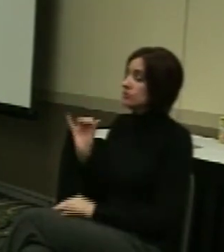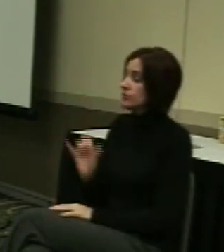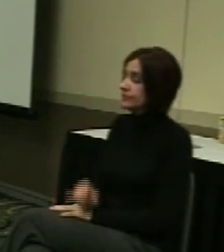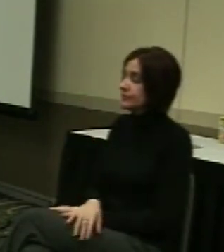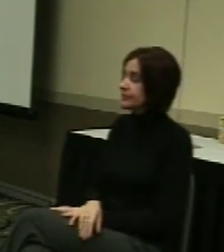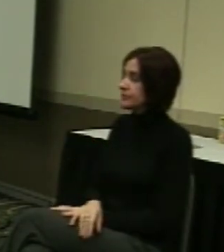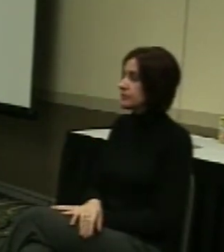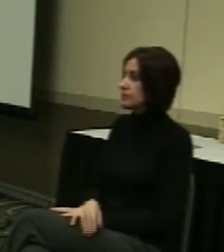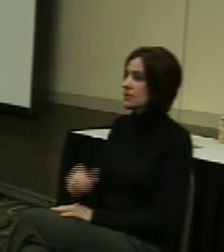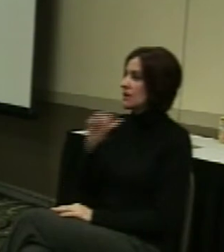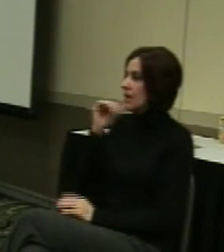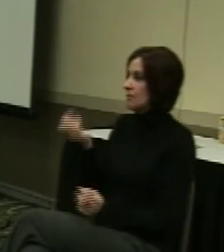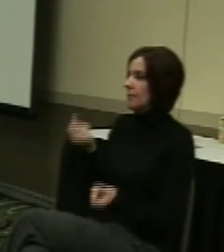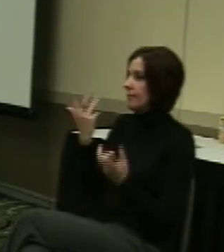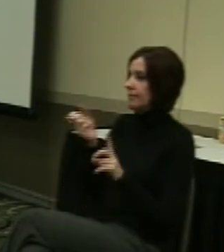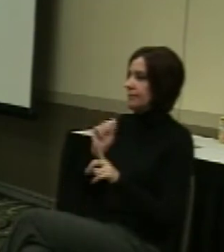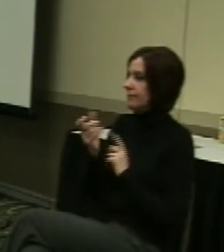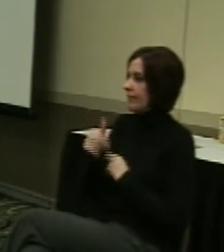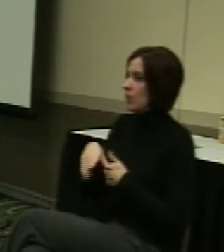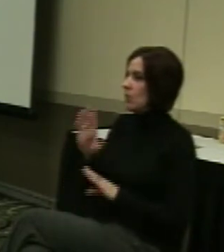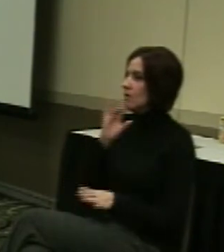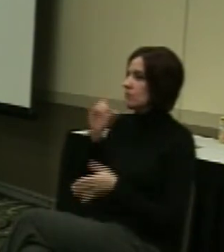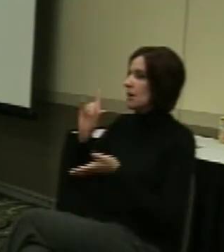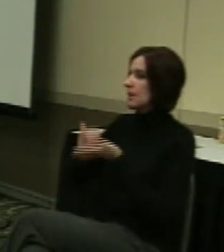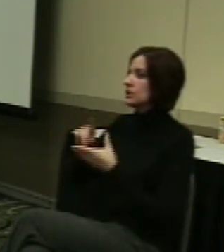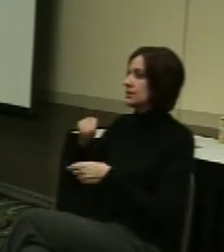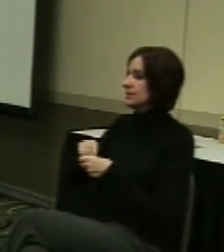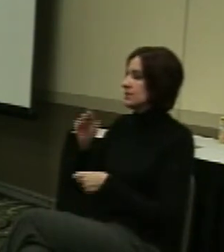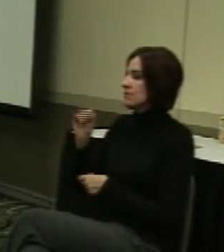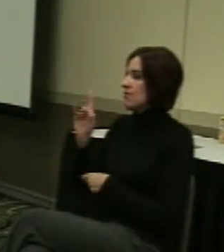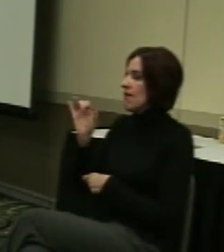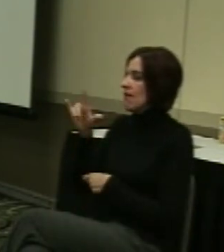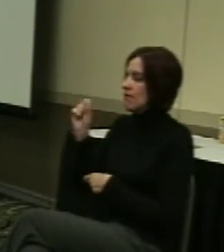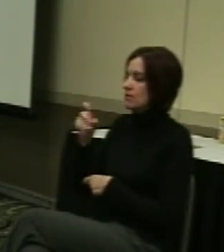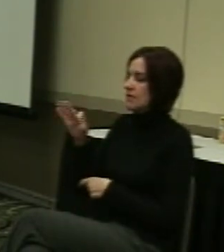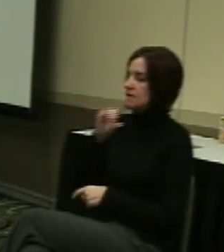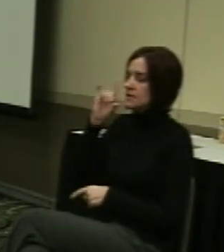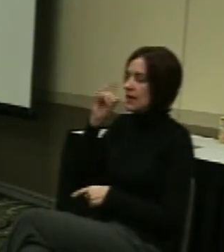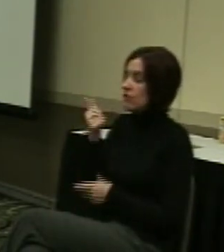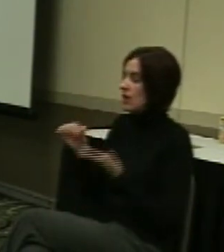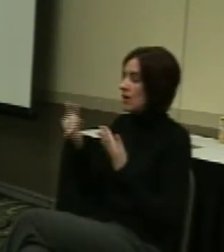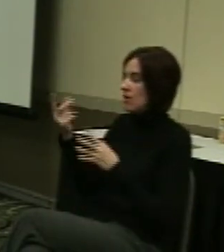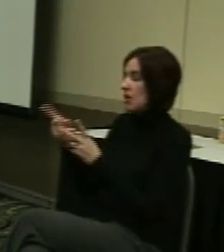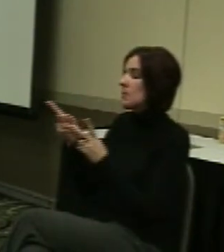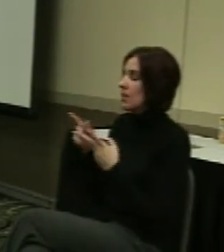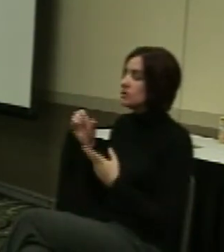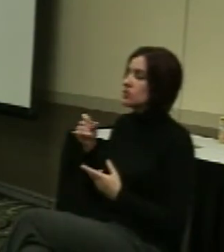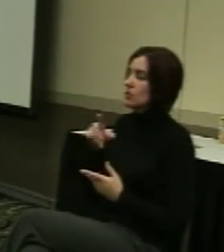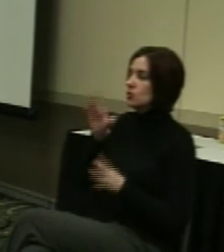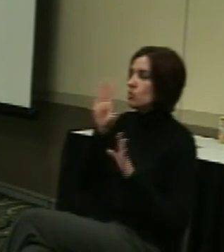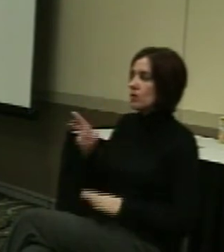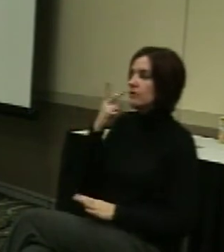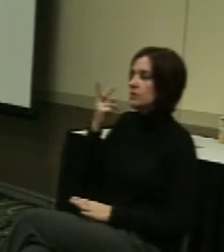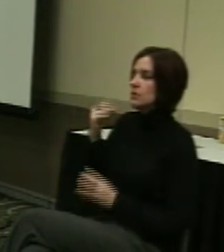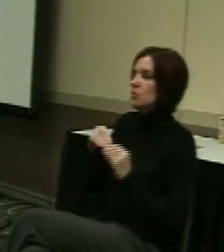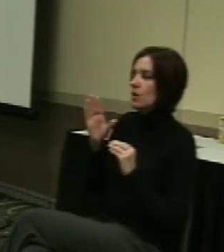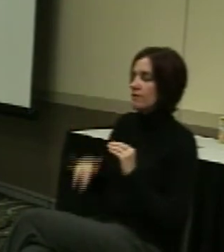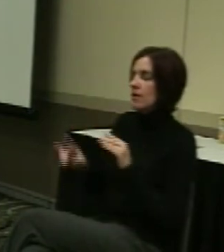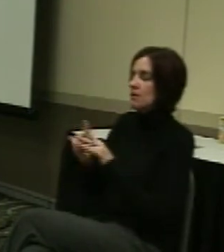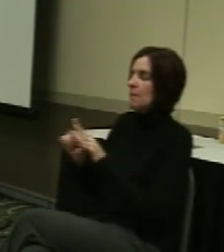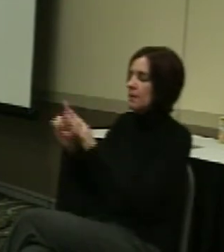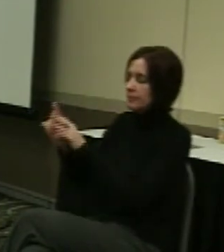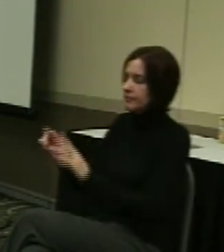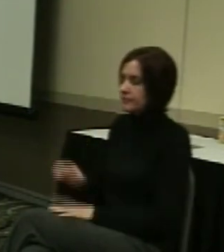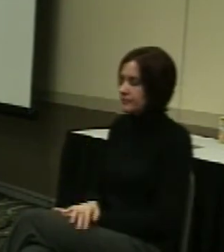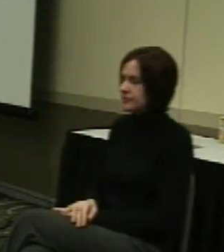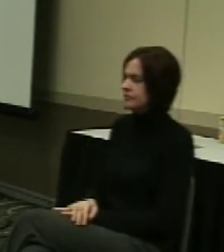There are not too many like that at all published in the Annals of the Deaf or any other place. So it's wonderful to see more of that coming out. And then the